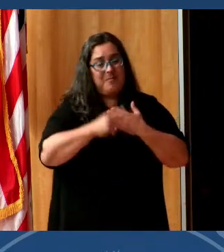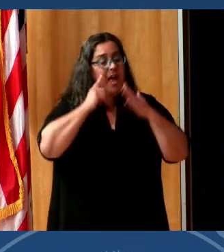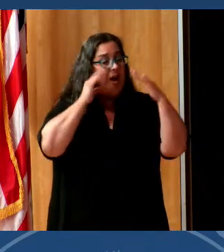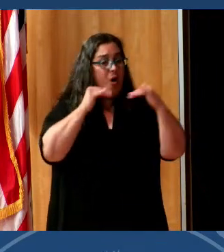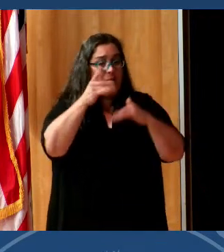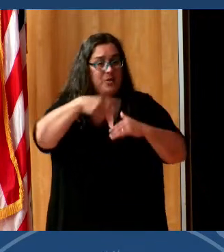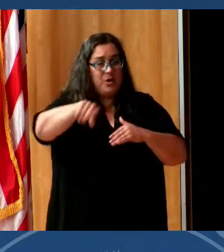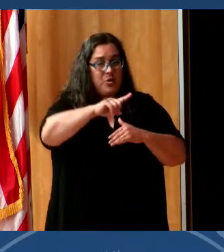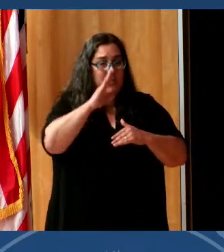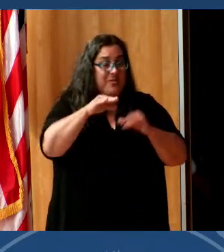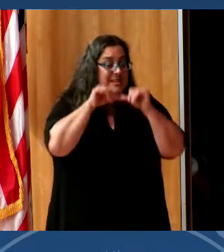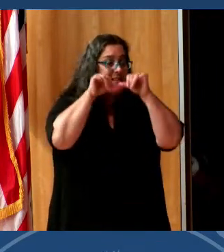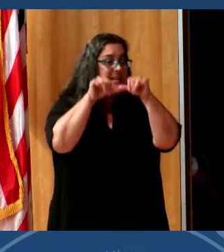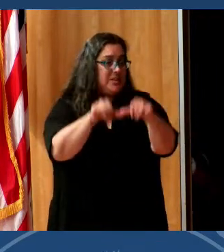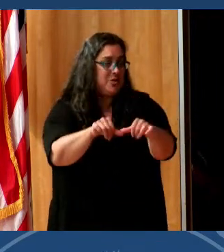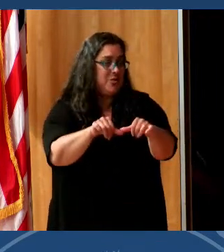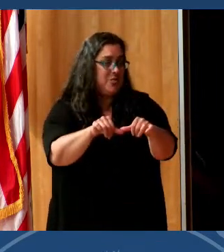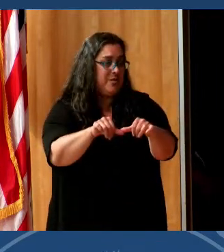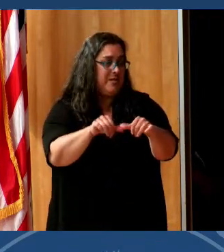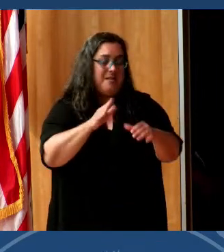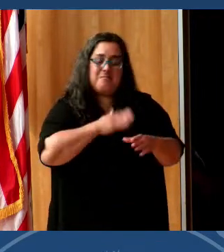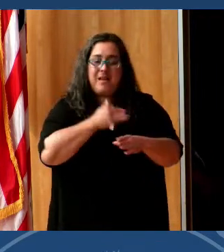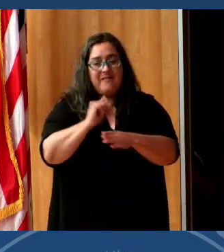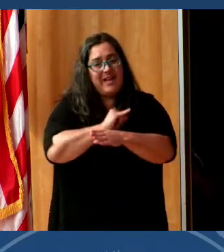you guys will continue, my fellow